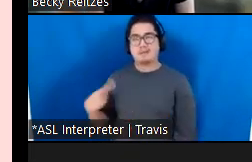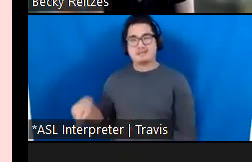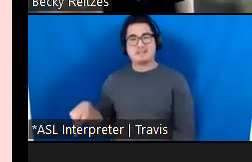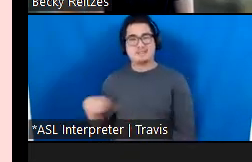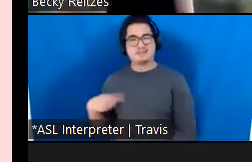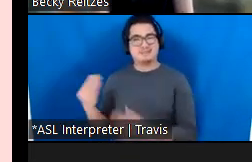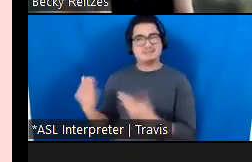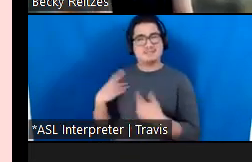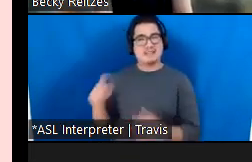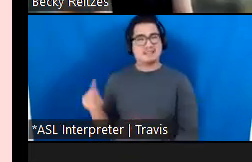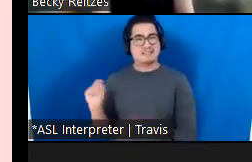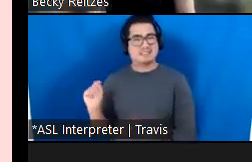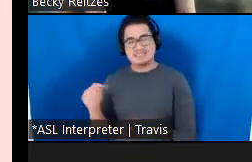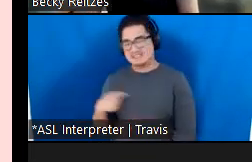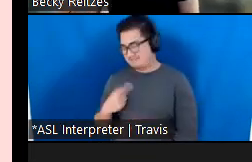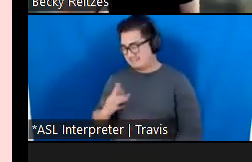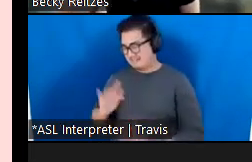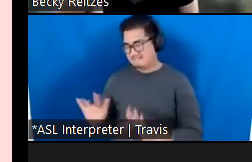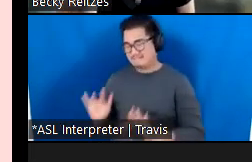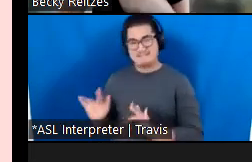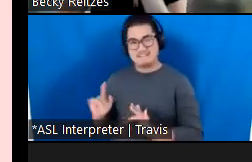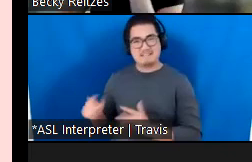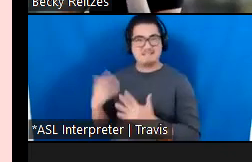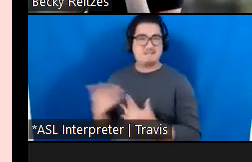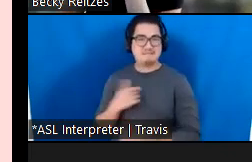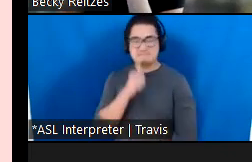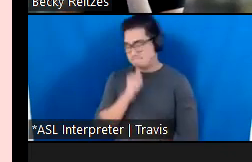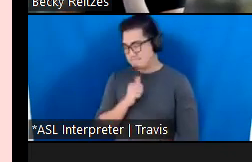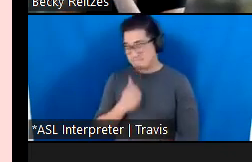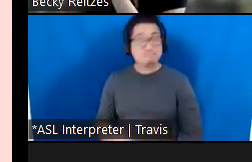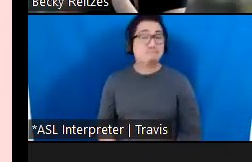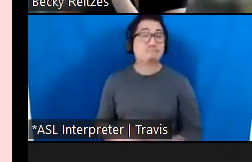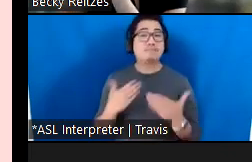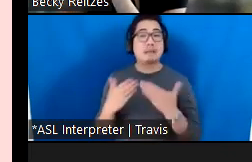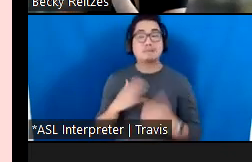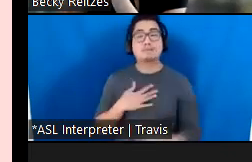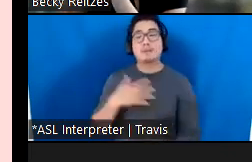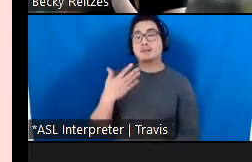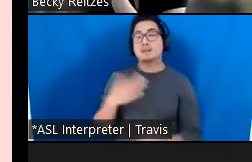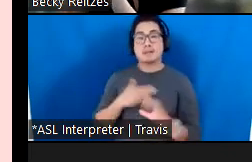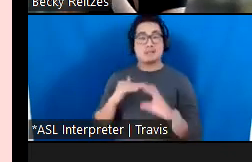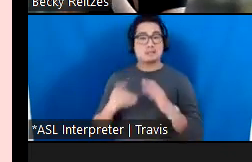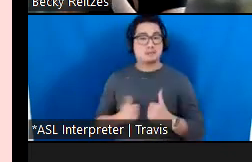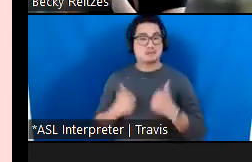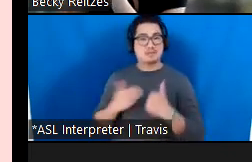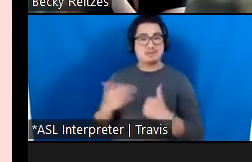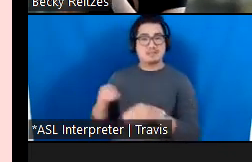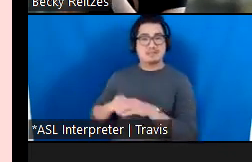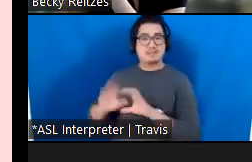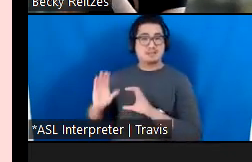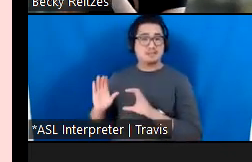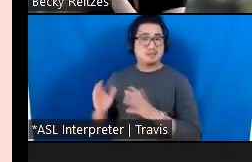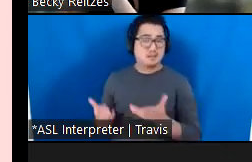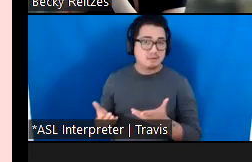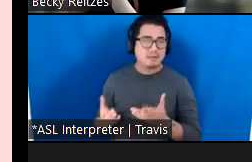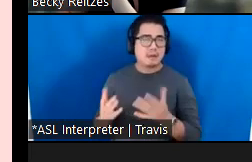thing, they're just gonna have to wait. All right, and I put my email address in the chat. I'm gonna give it one more second. Anyone else